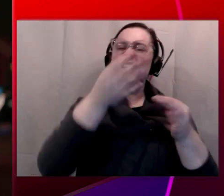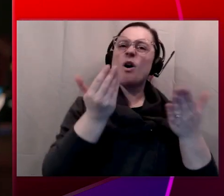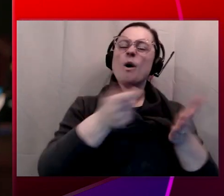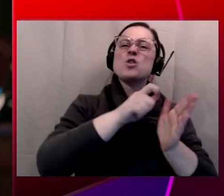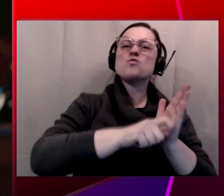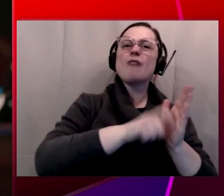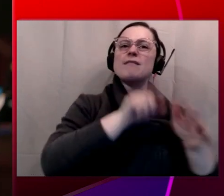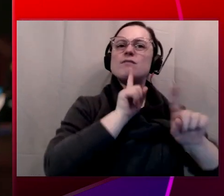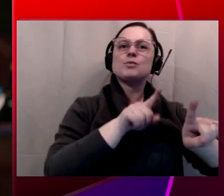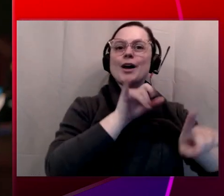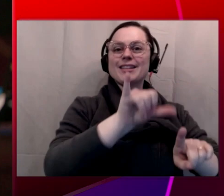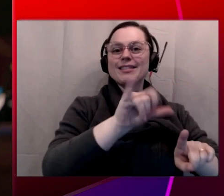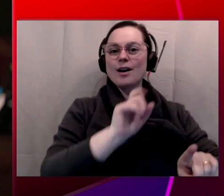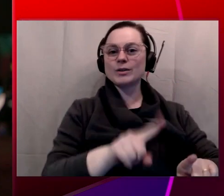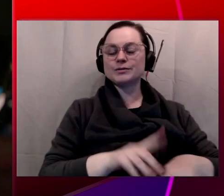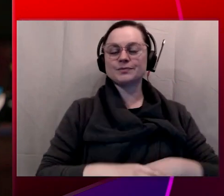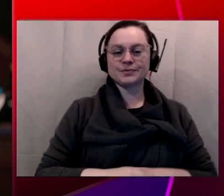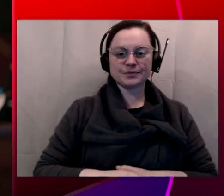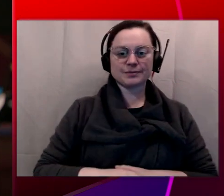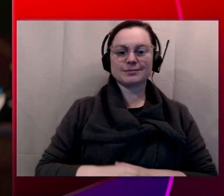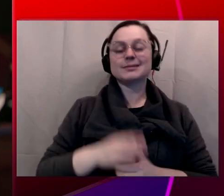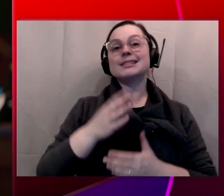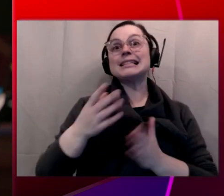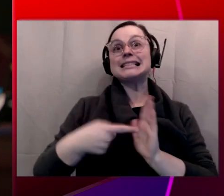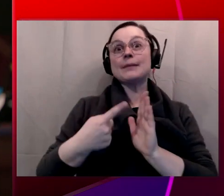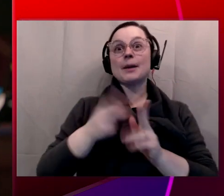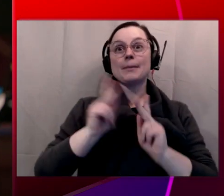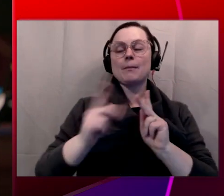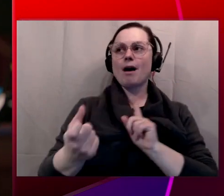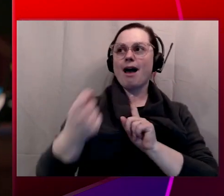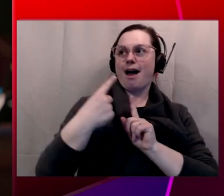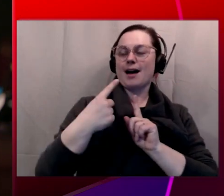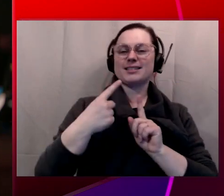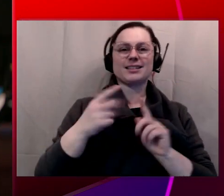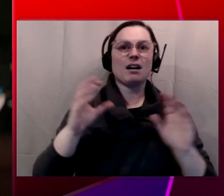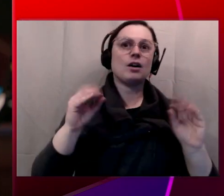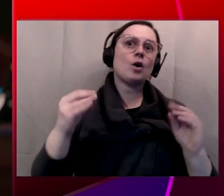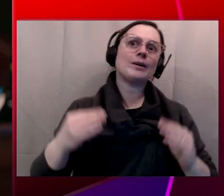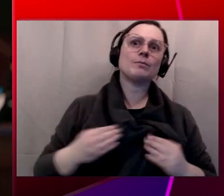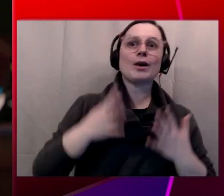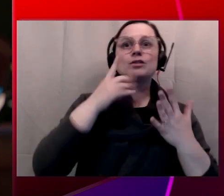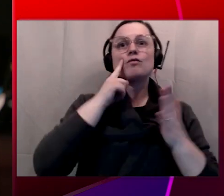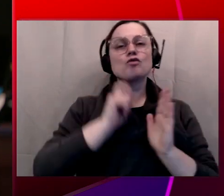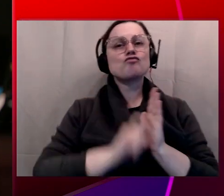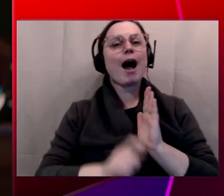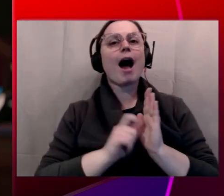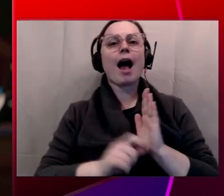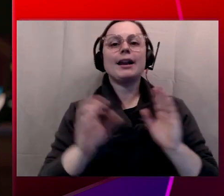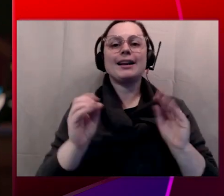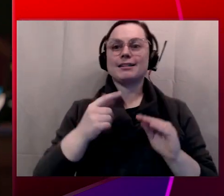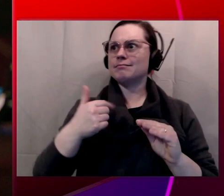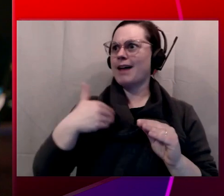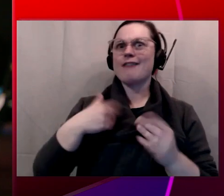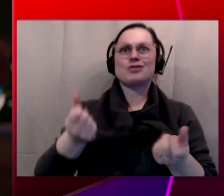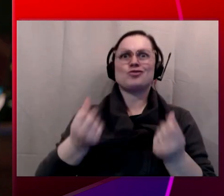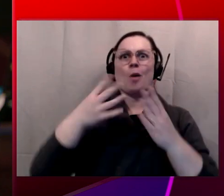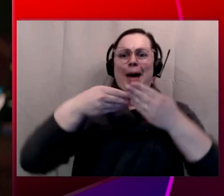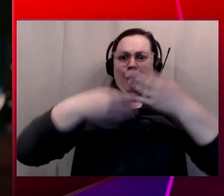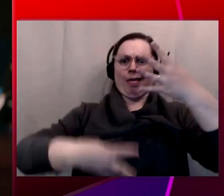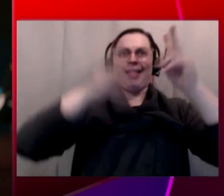some people ask me I don't have any inspiration for writing a post, and I have a lot of them. And